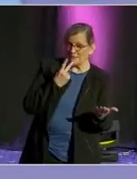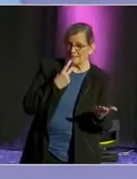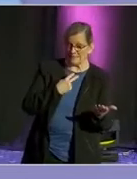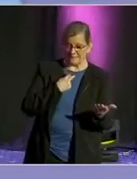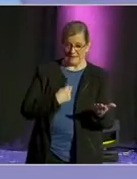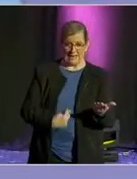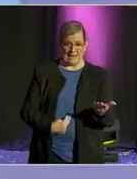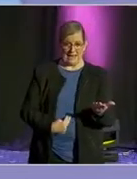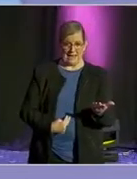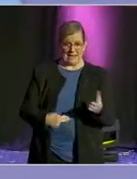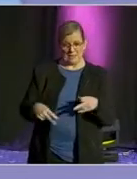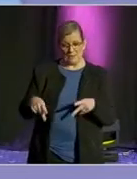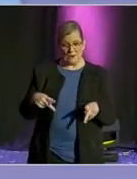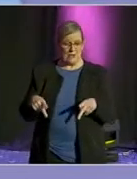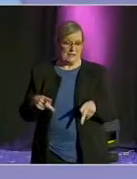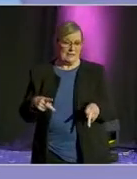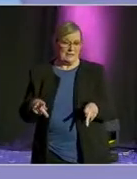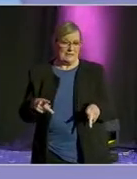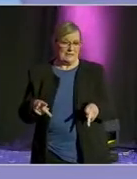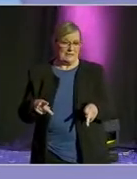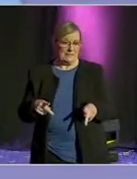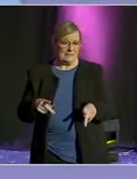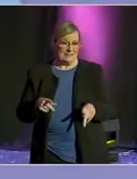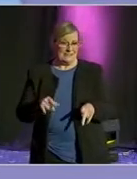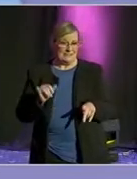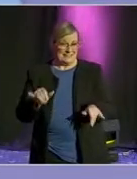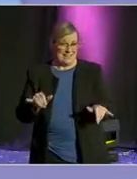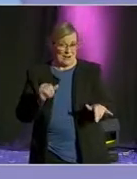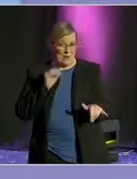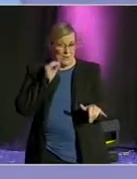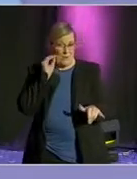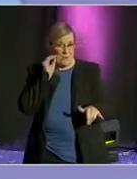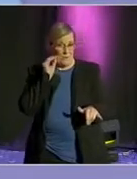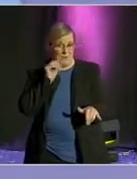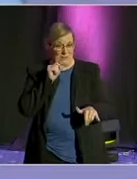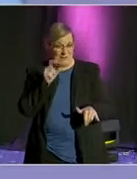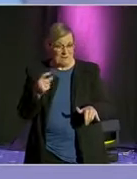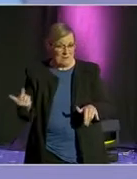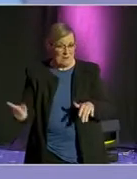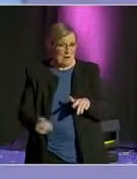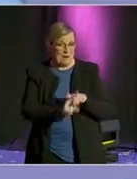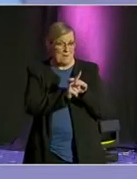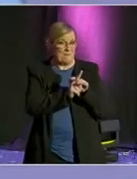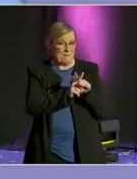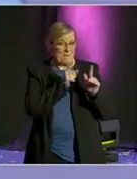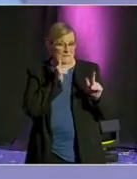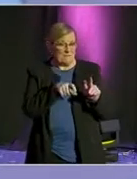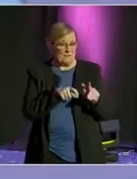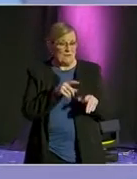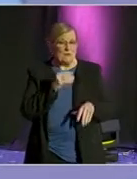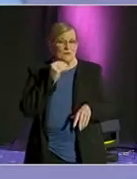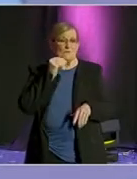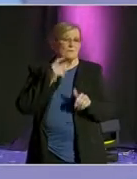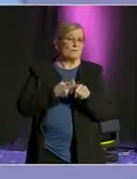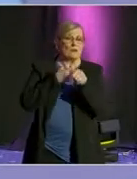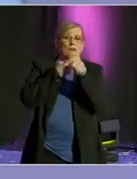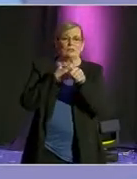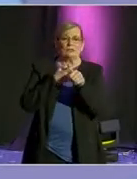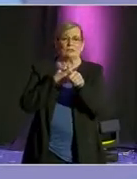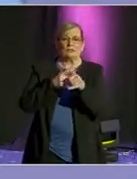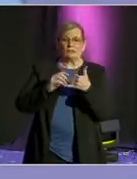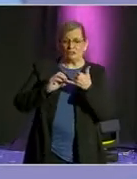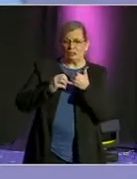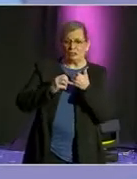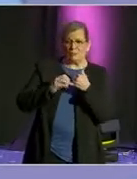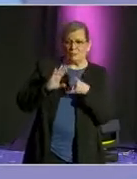and others right from your own living room. Participate in the first virtual Credit Union Cherry Blossom 10-miler. And